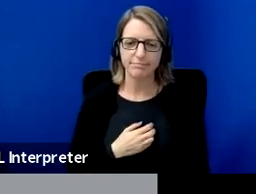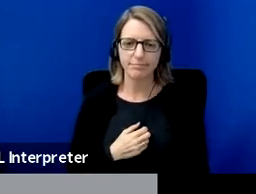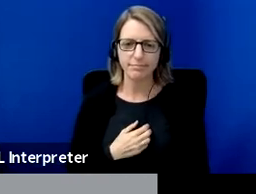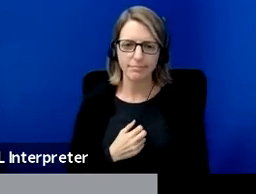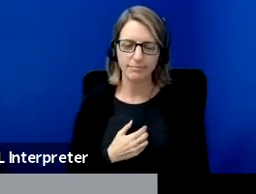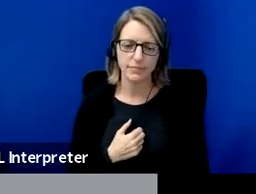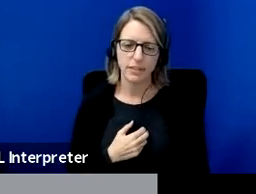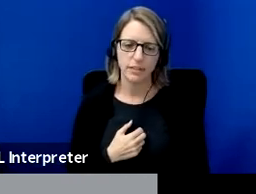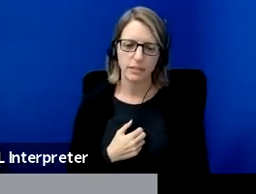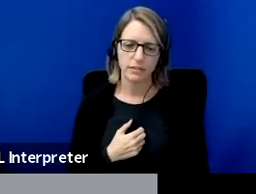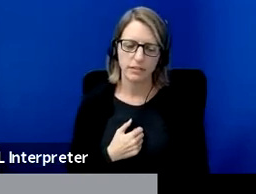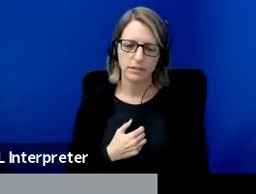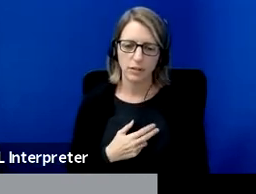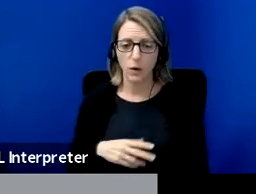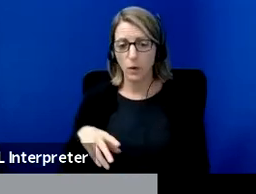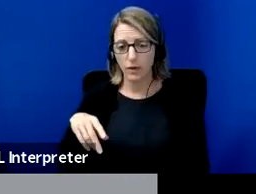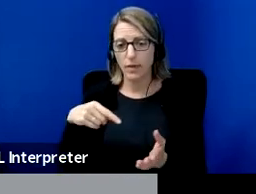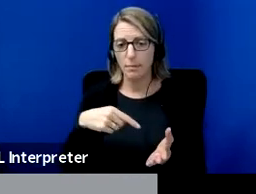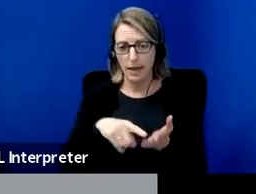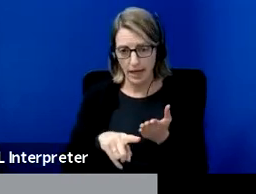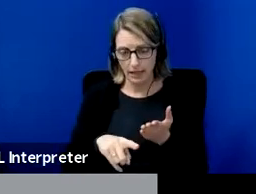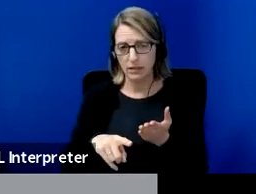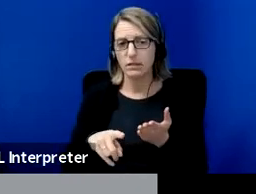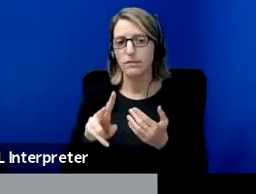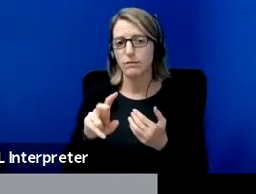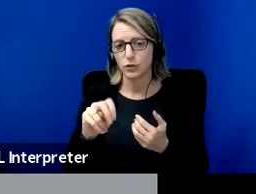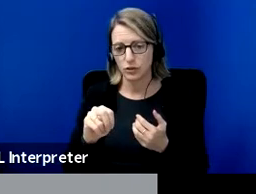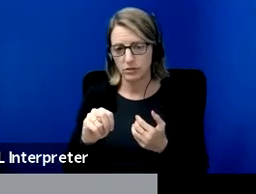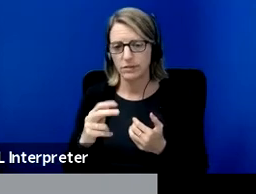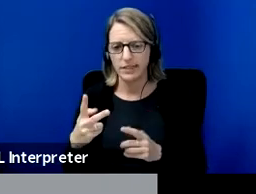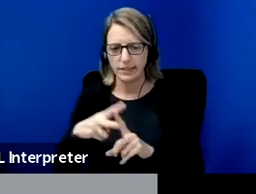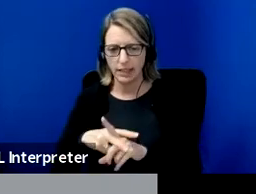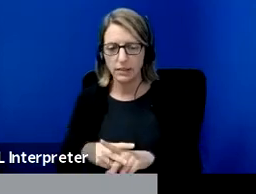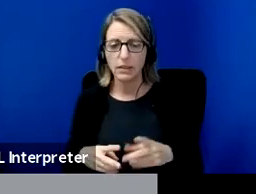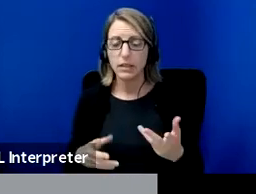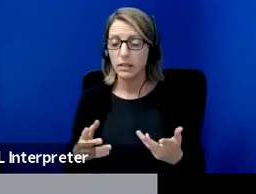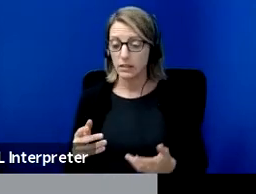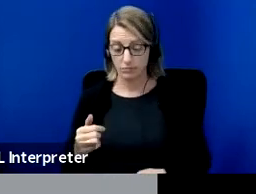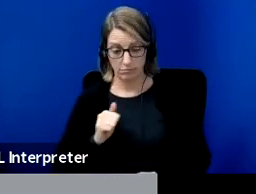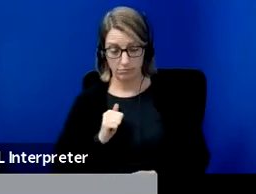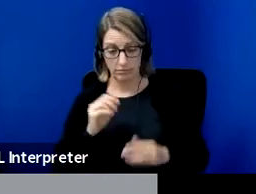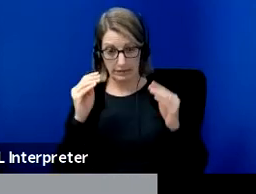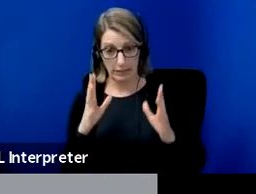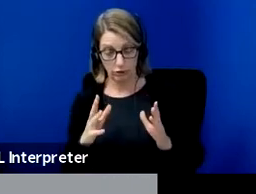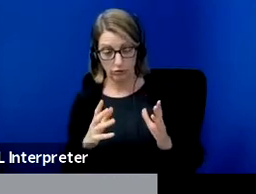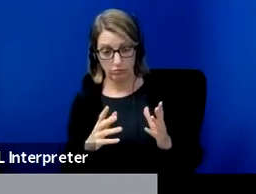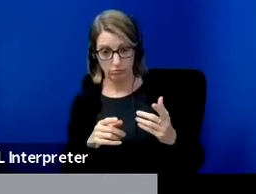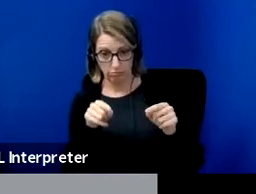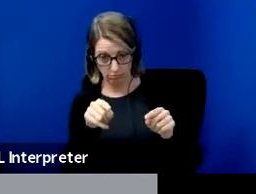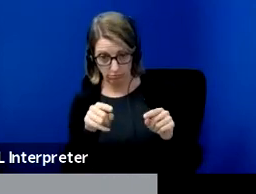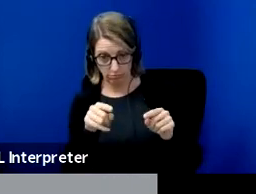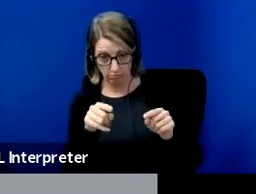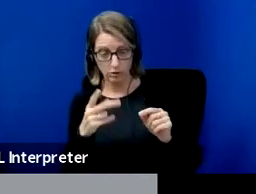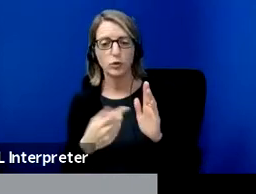the paid version, assigned. As a teacher, it shows me what they do. Okay, students